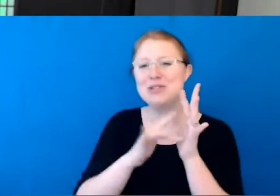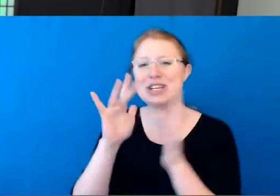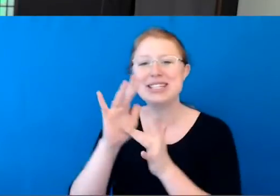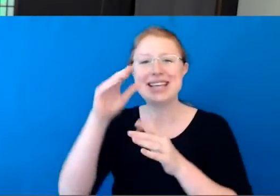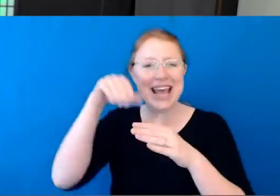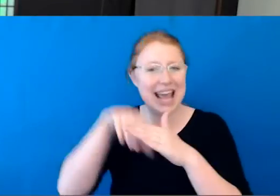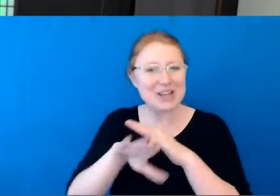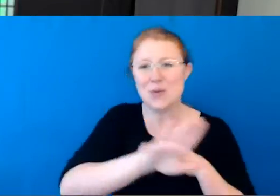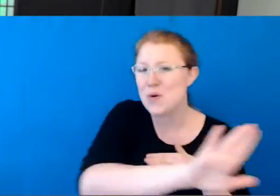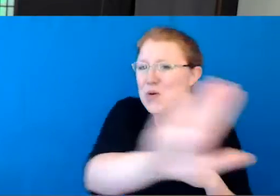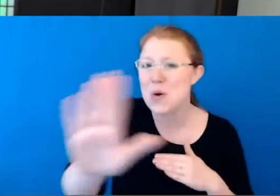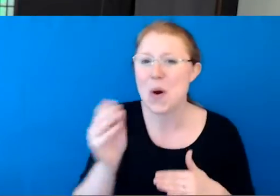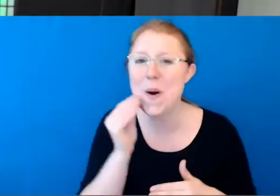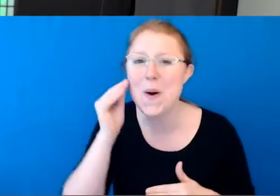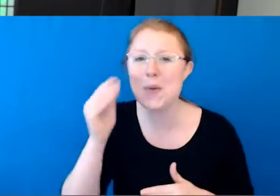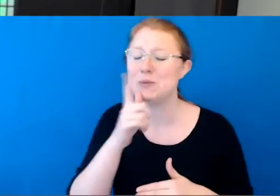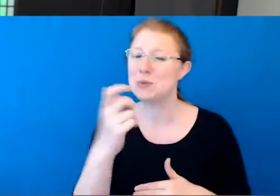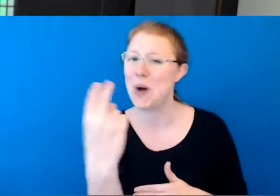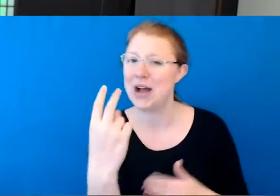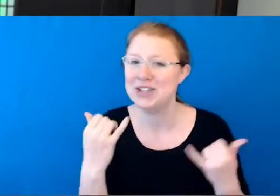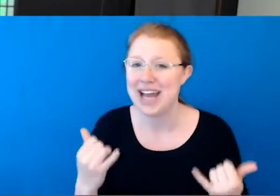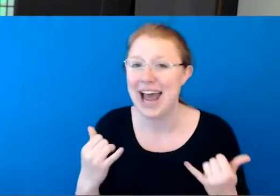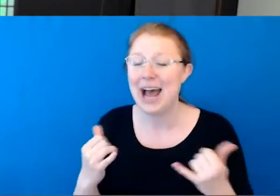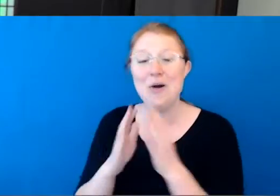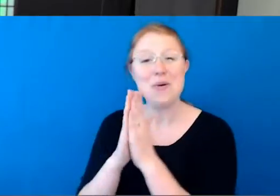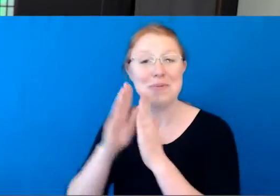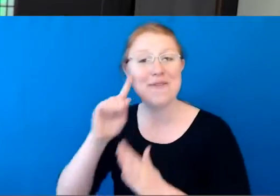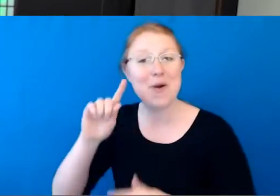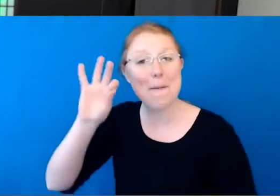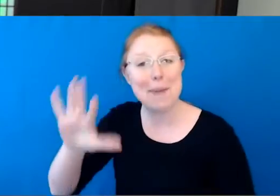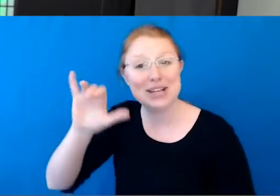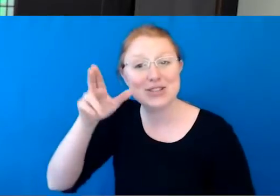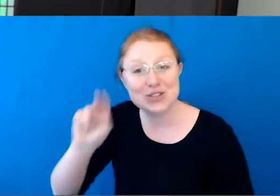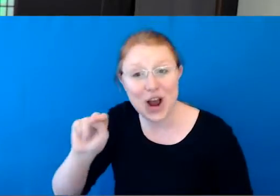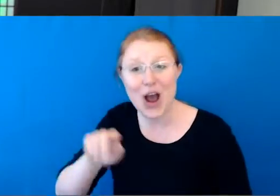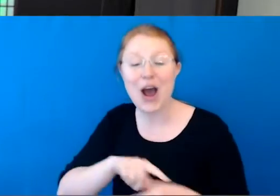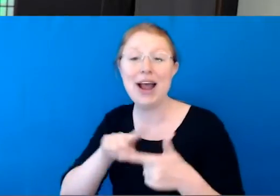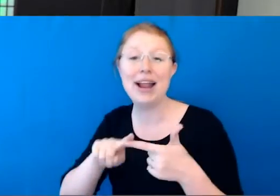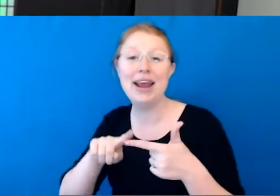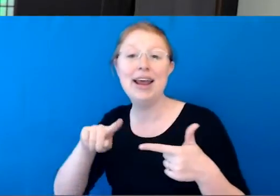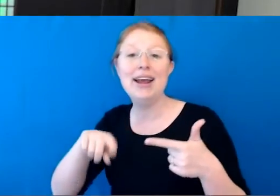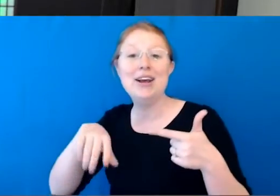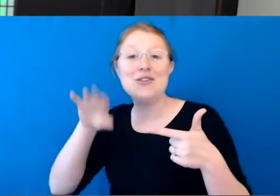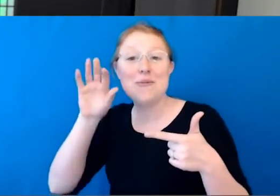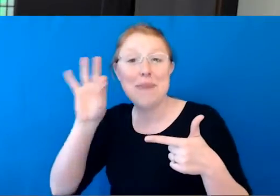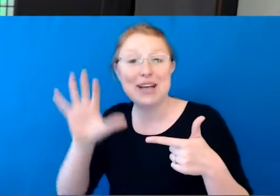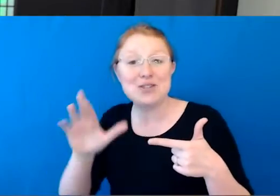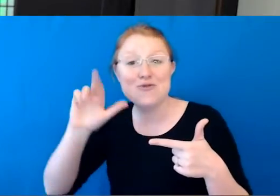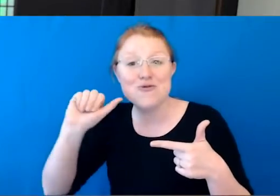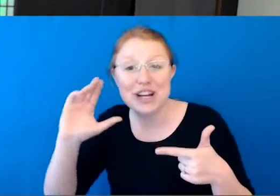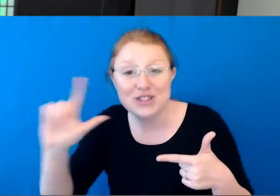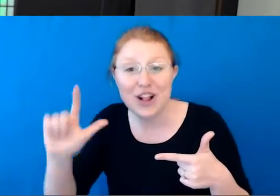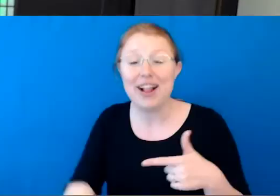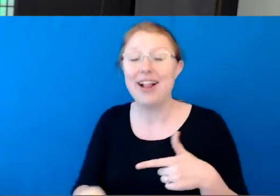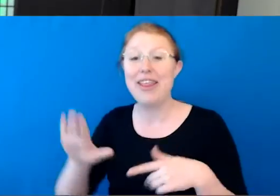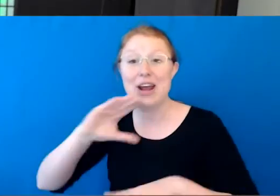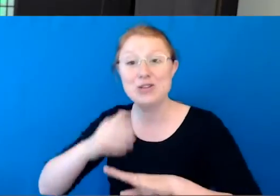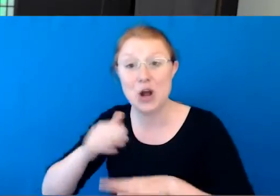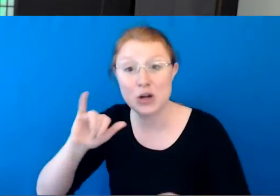we pray for Pastor John and Rachel and Julia and their whole family as they're traveling, that you would just bless them and give